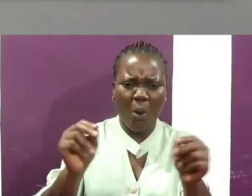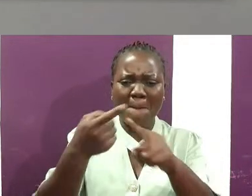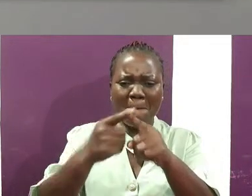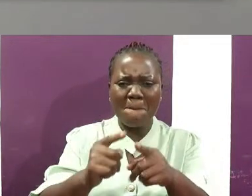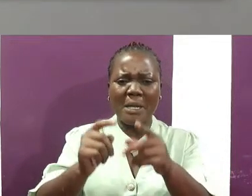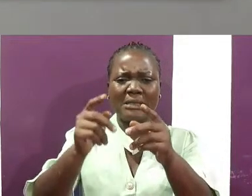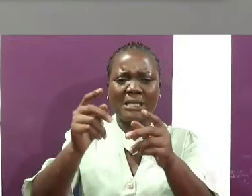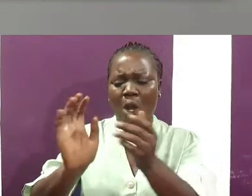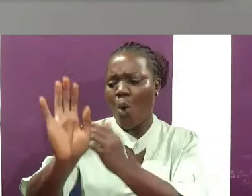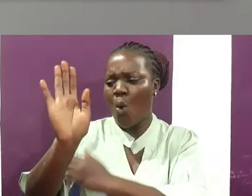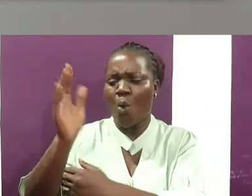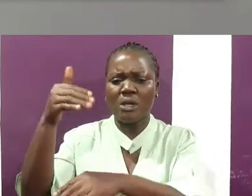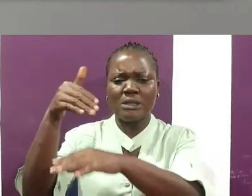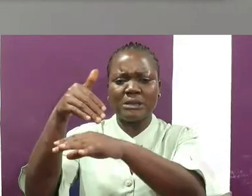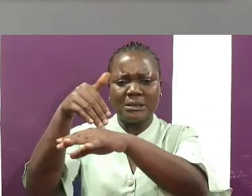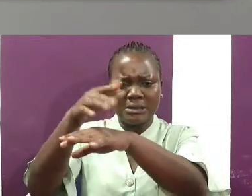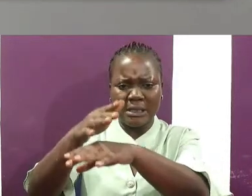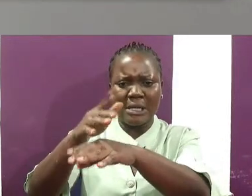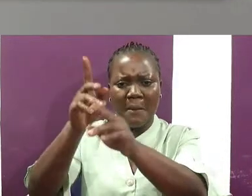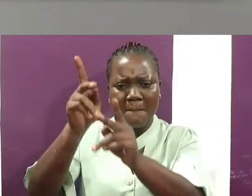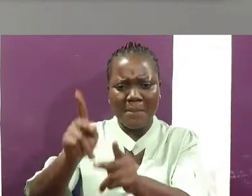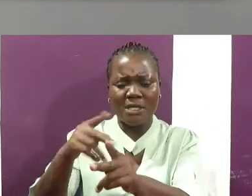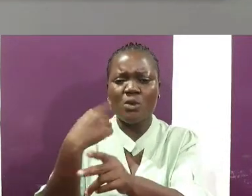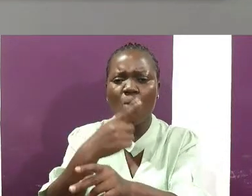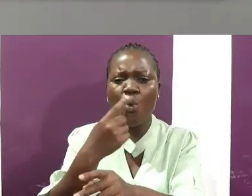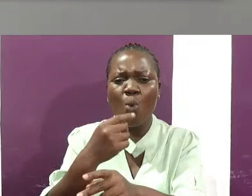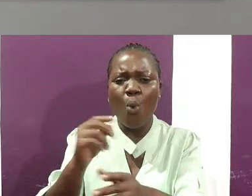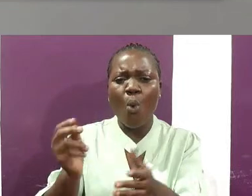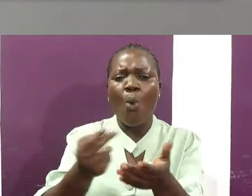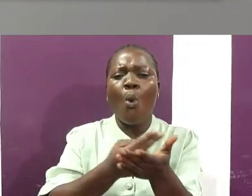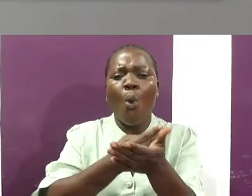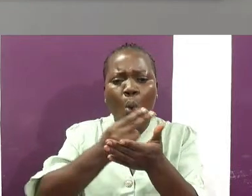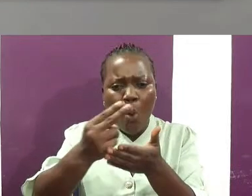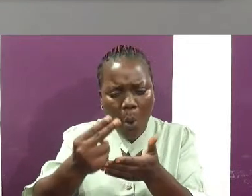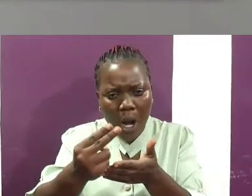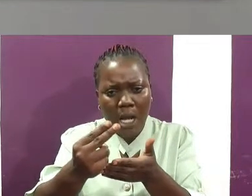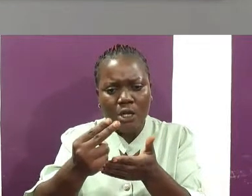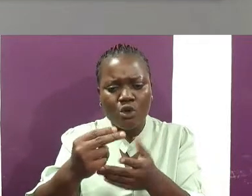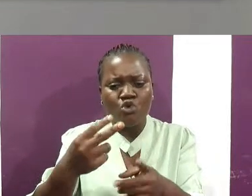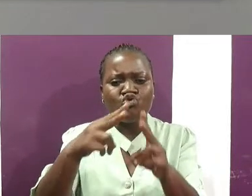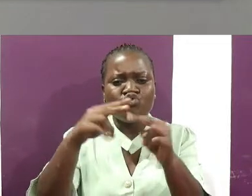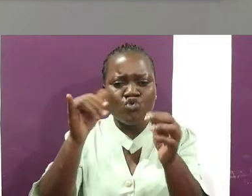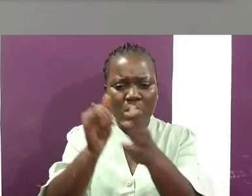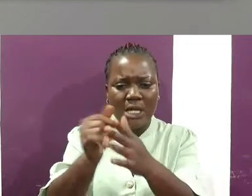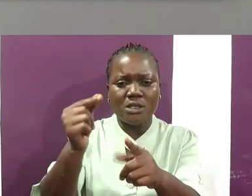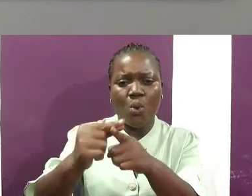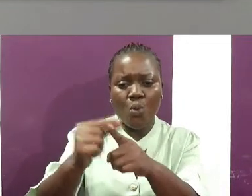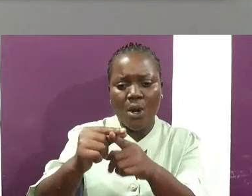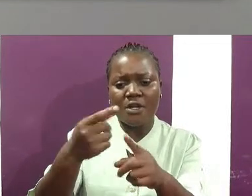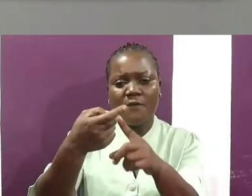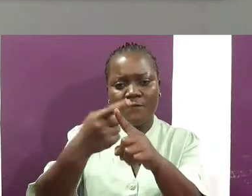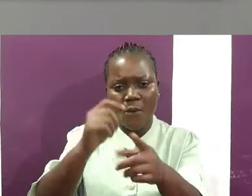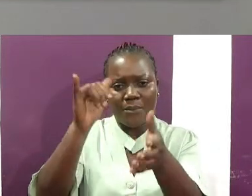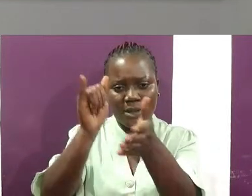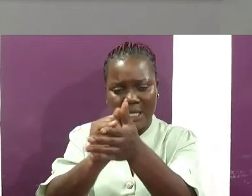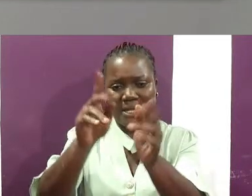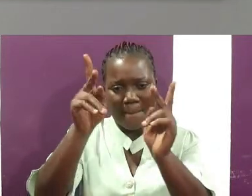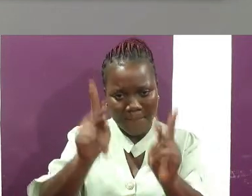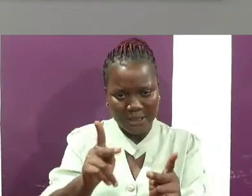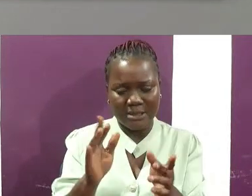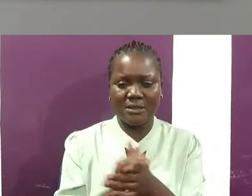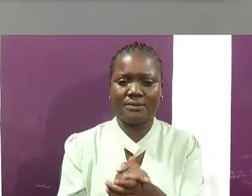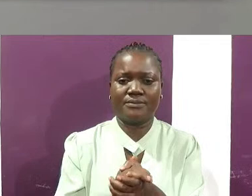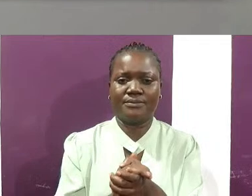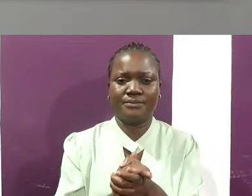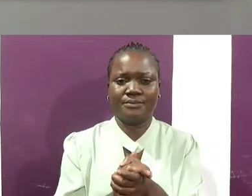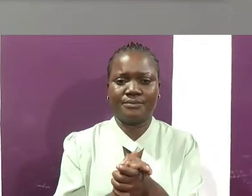no nsɛm ɔka kyerɛ wo no dan adi ɛde kyerɛ. And Paul would write in 2 Timothy 3:16 and 17 that all Scripture is given by inspiration